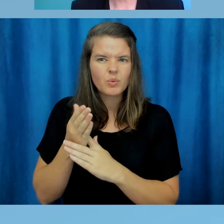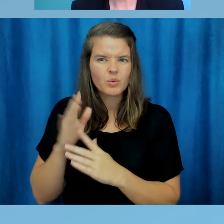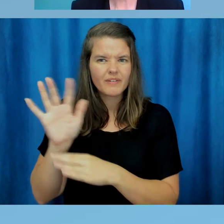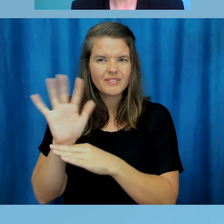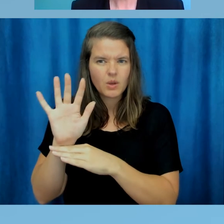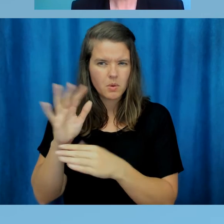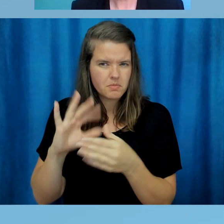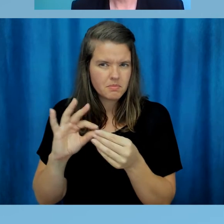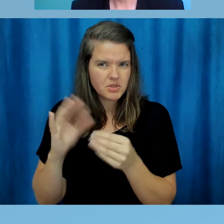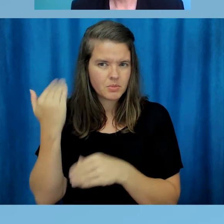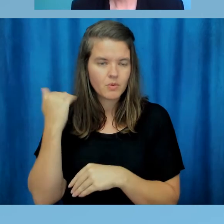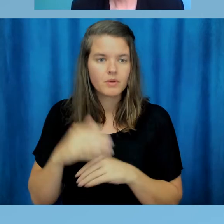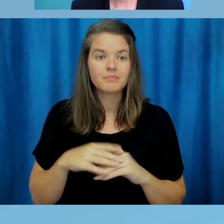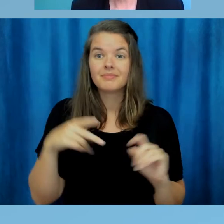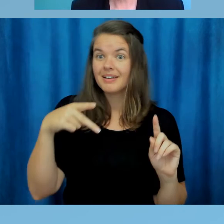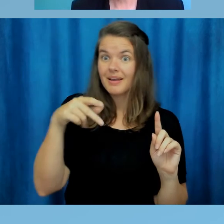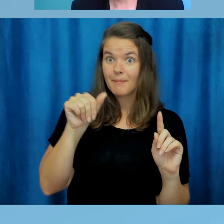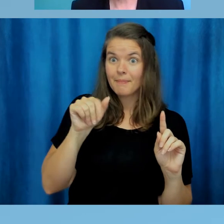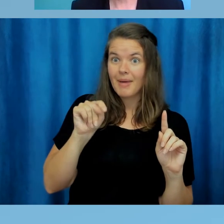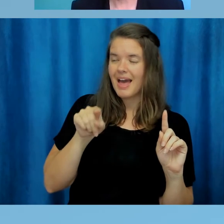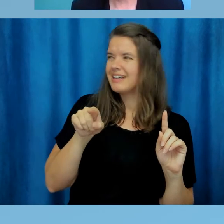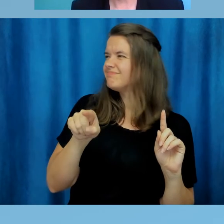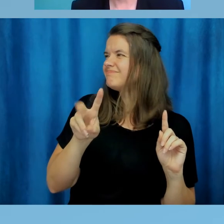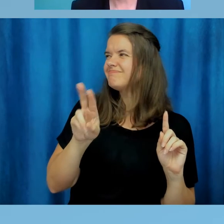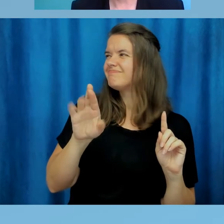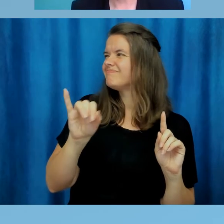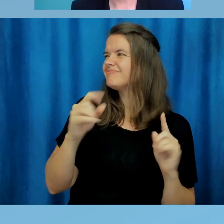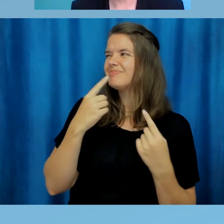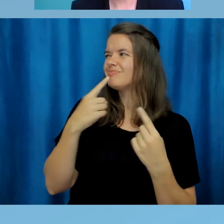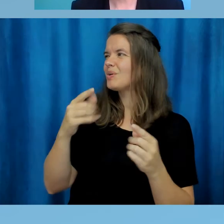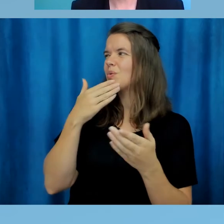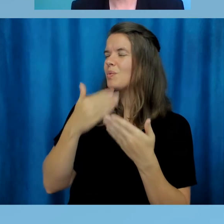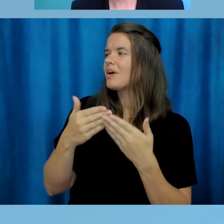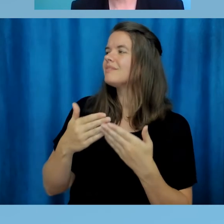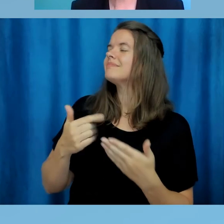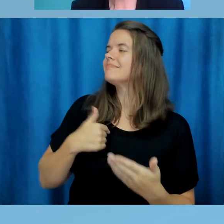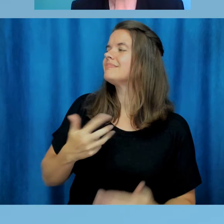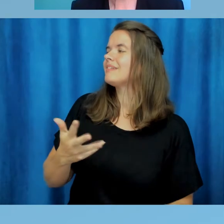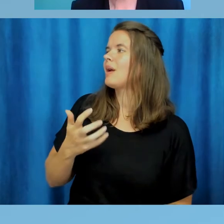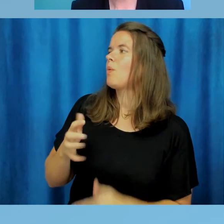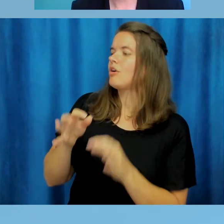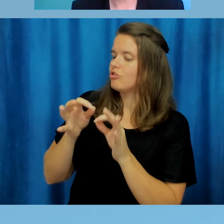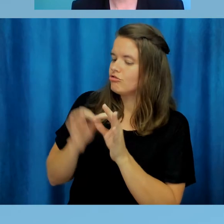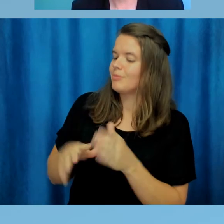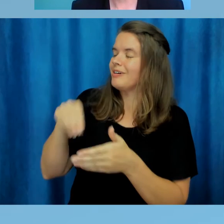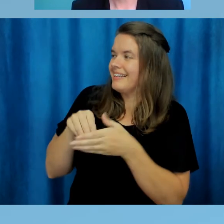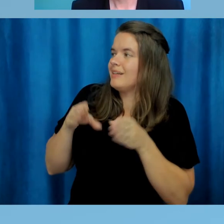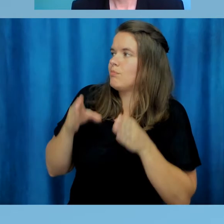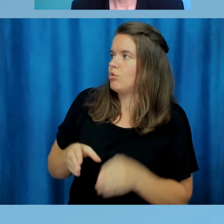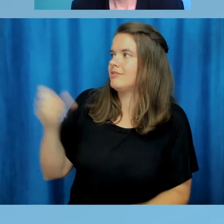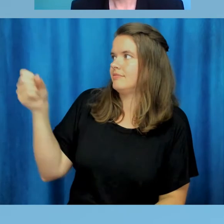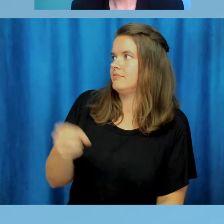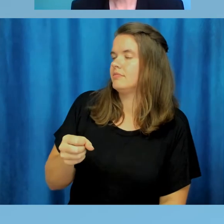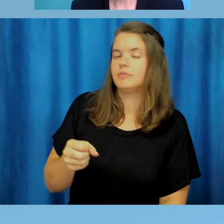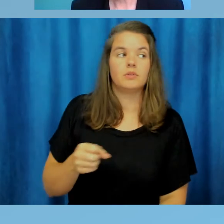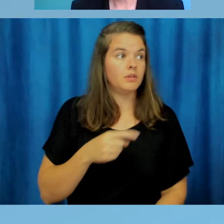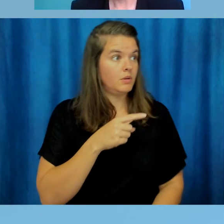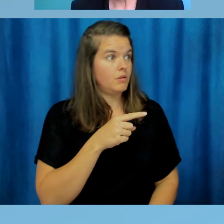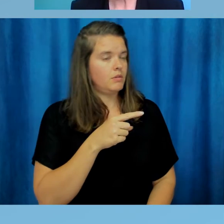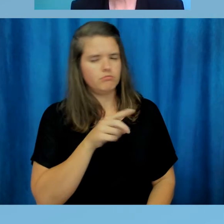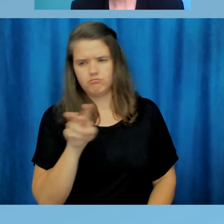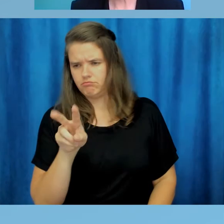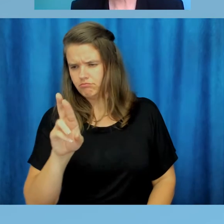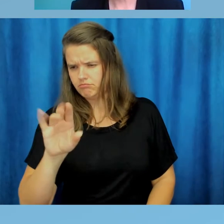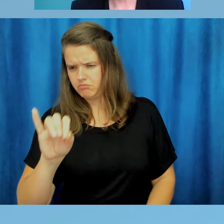I've mentioned. Pat says the VRI is not working well and he would like to have an in-person interpreter. You check